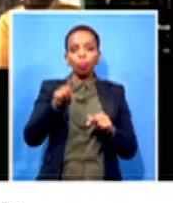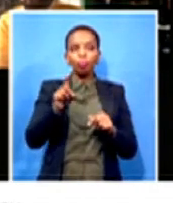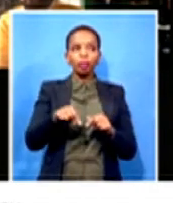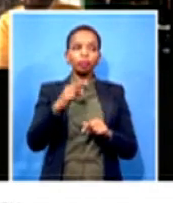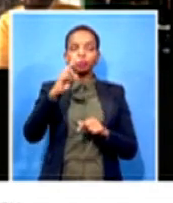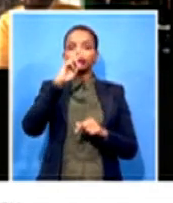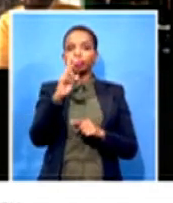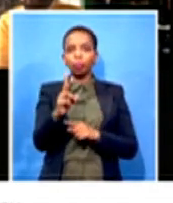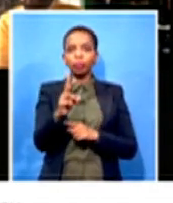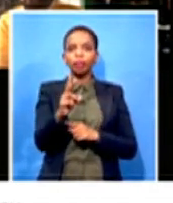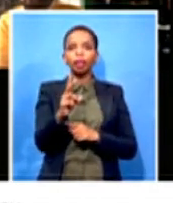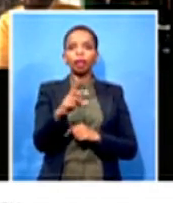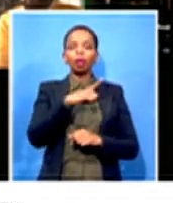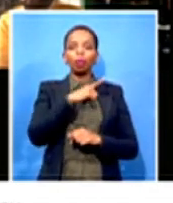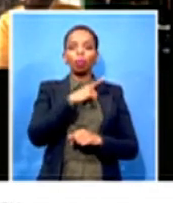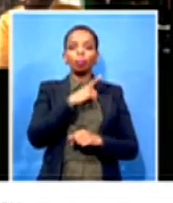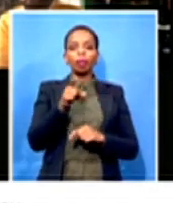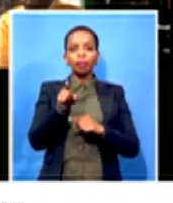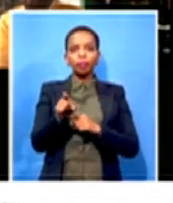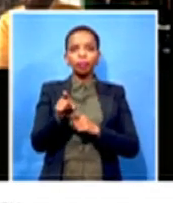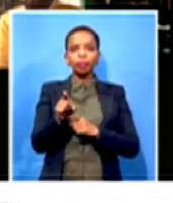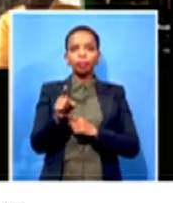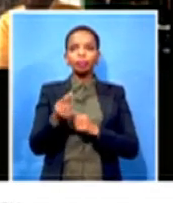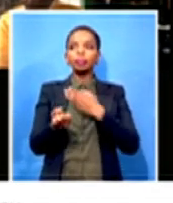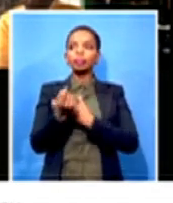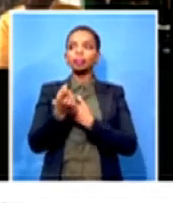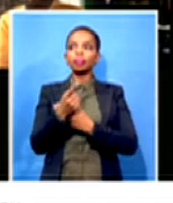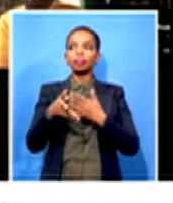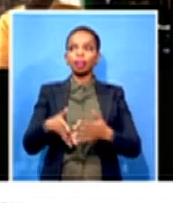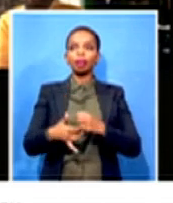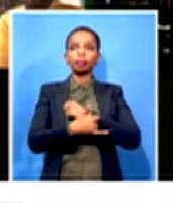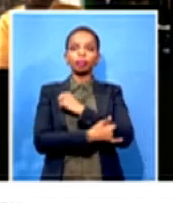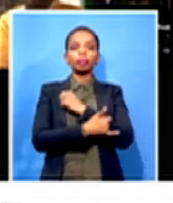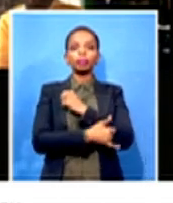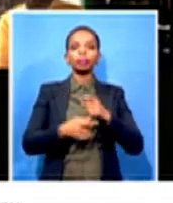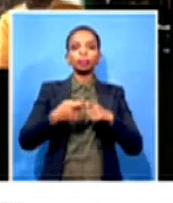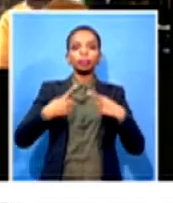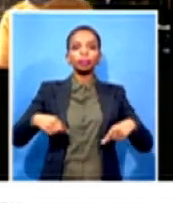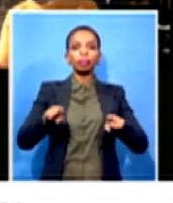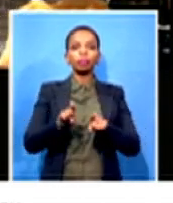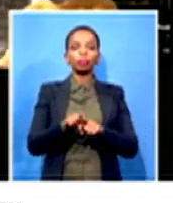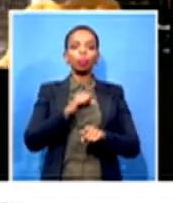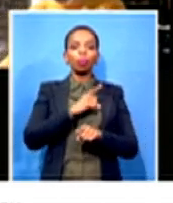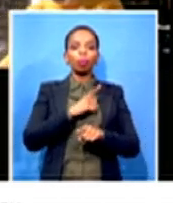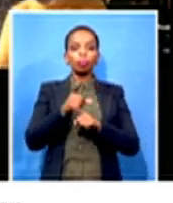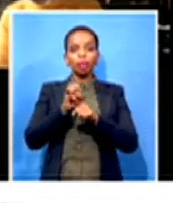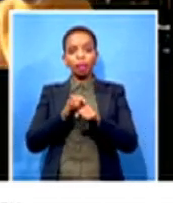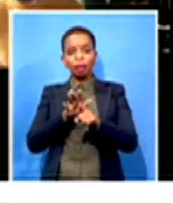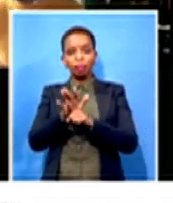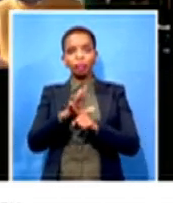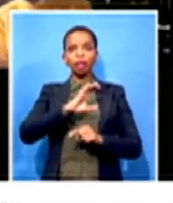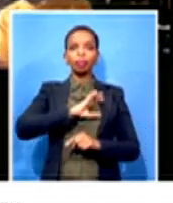our country, whether this would impact our patients differently, those who have TB and HIV. But